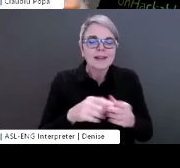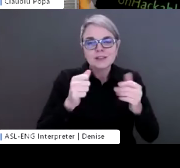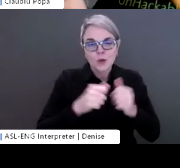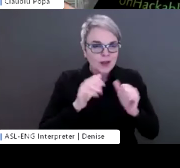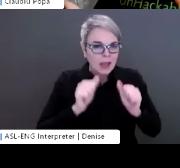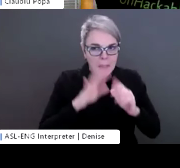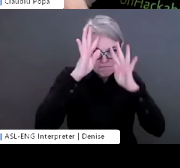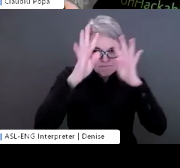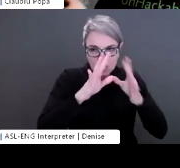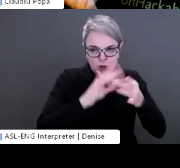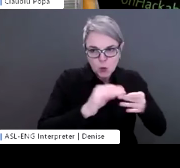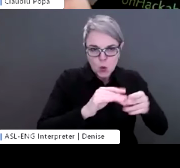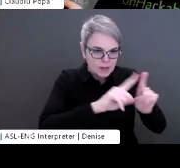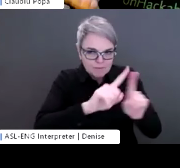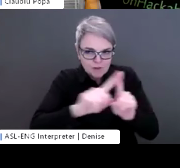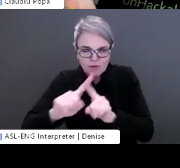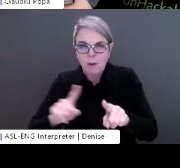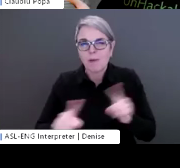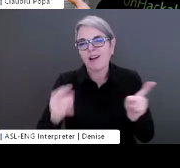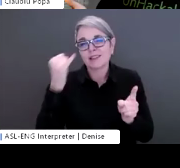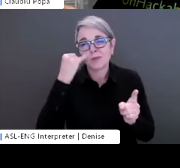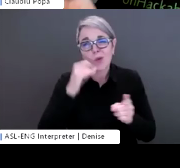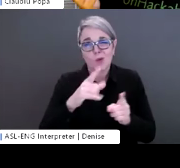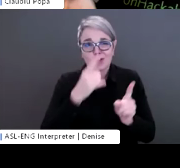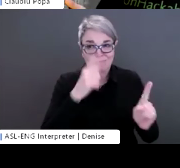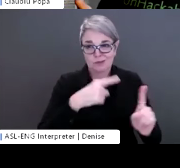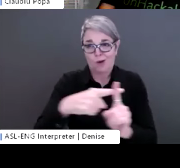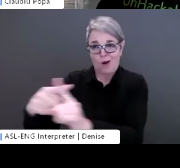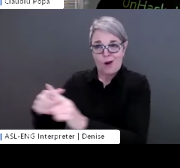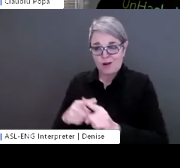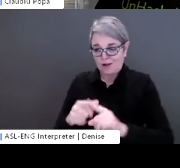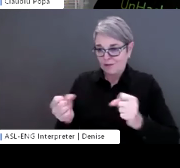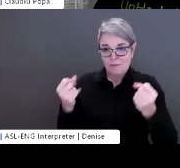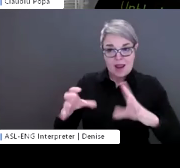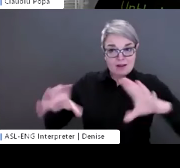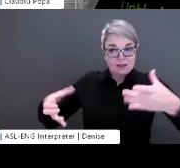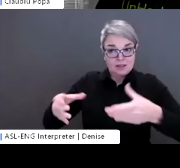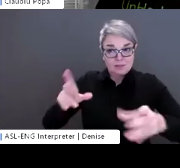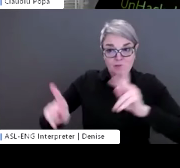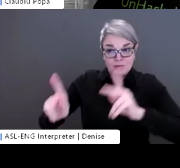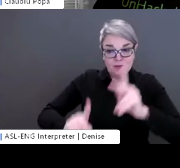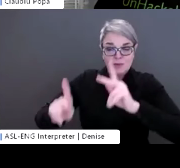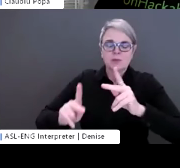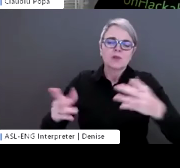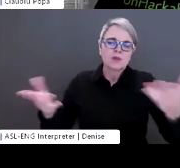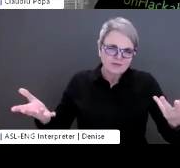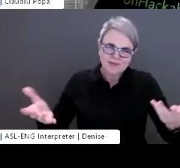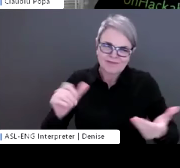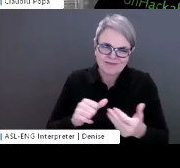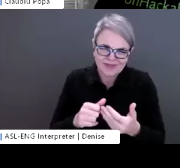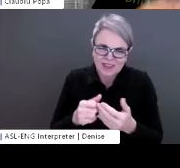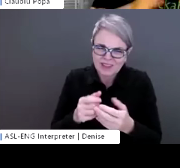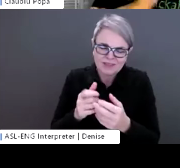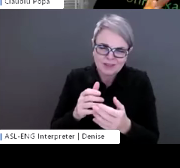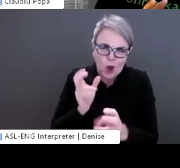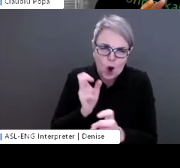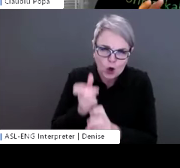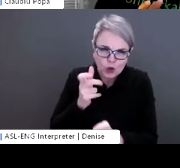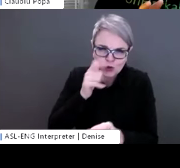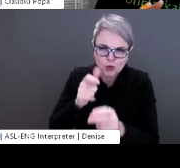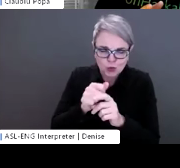at the time. And so if we're thinking about pros and cons, if we're thinking like a scammer, well, it's a lot more powerful if